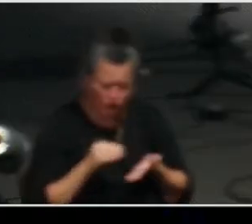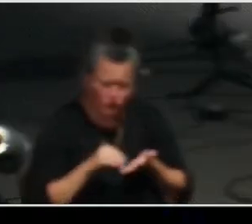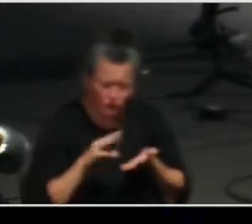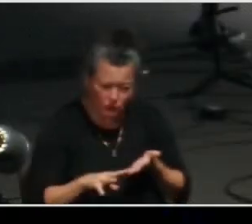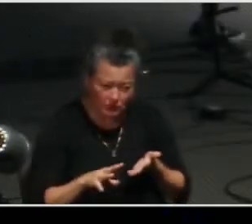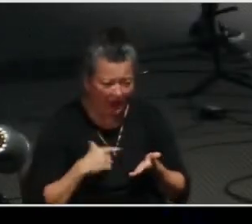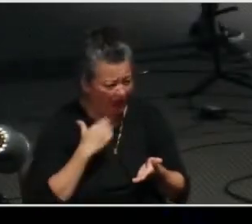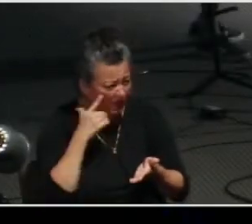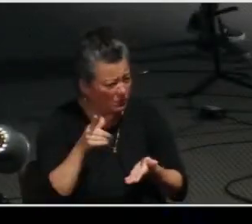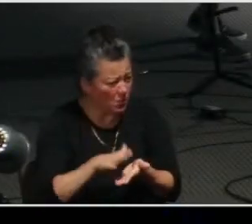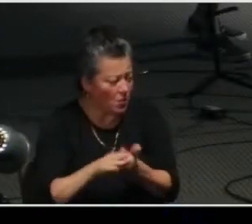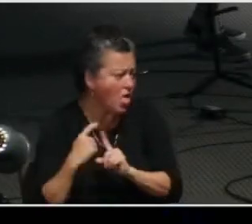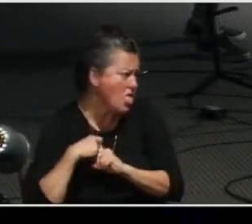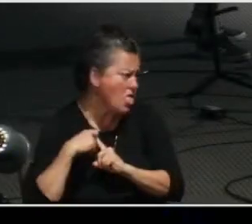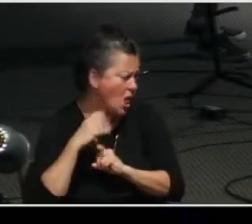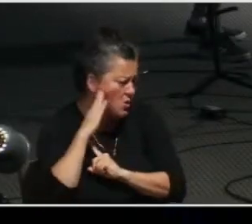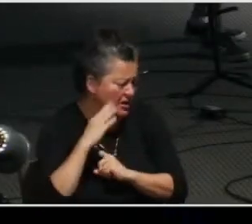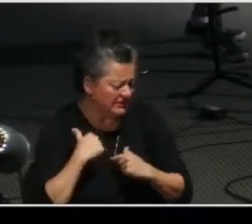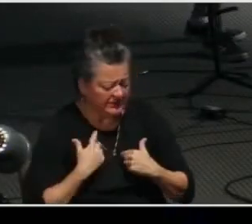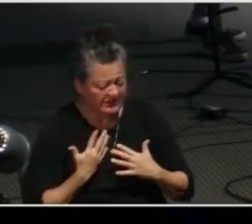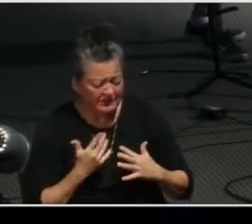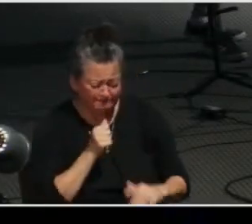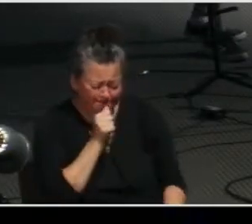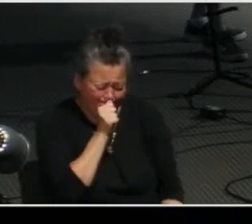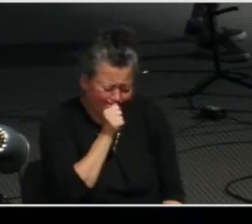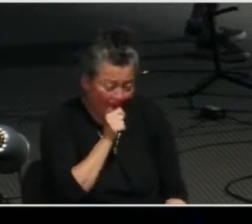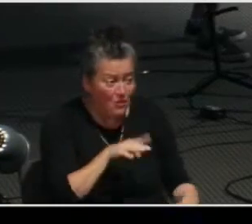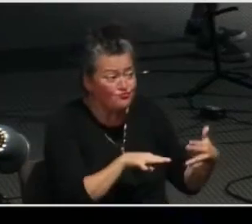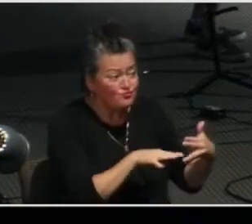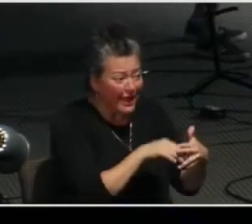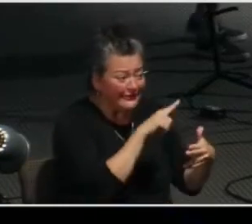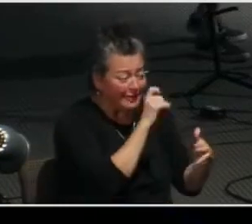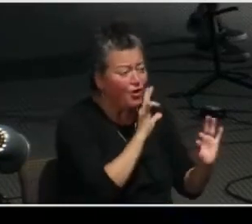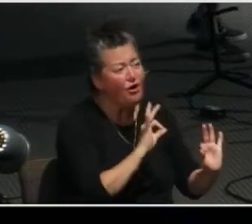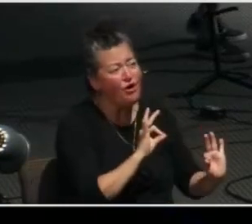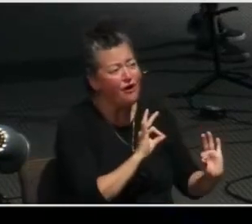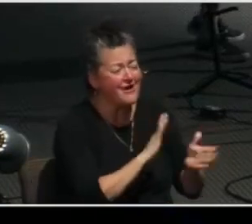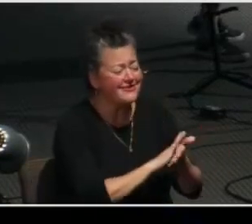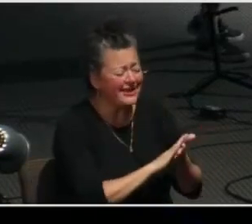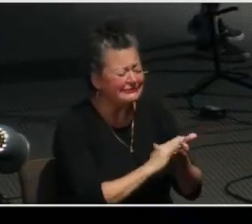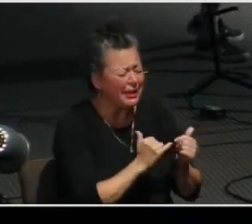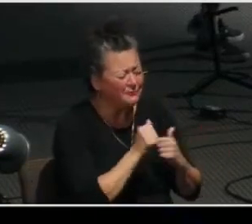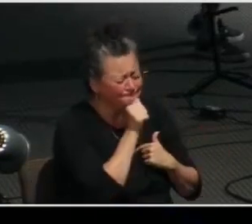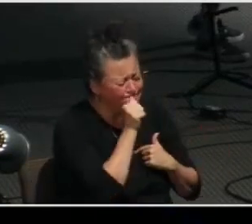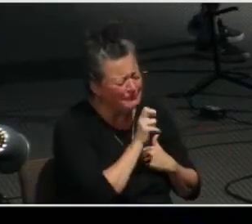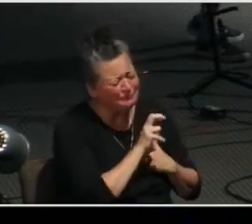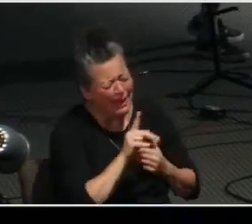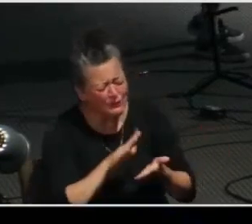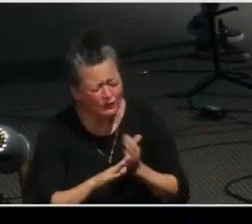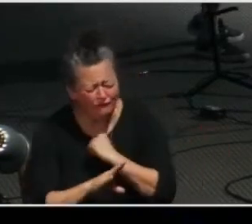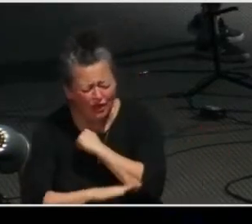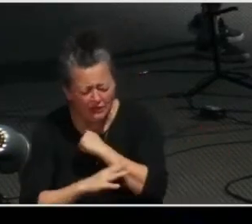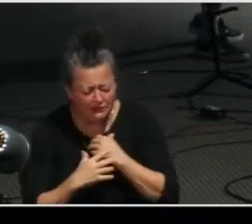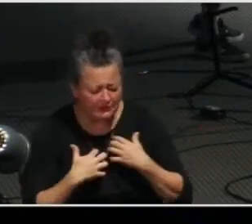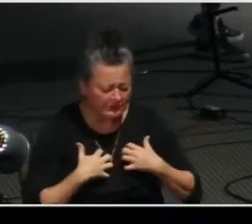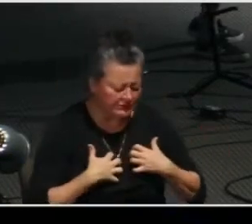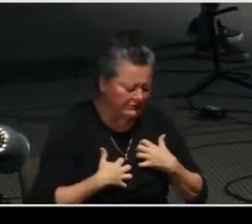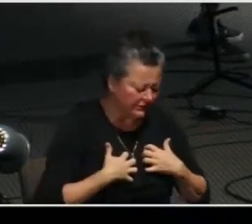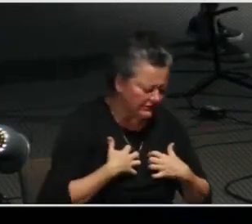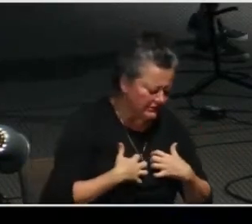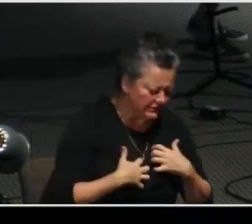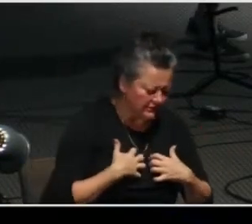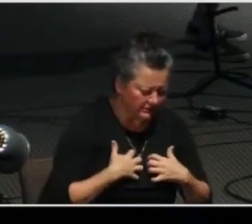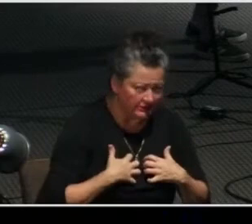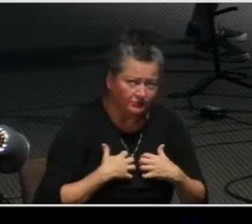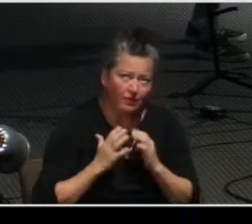to suffer unjustly while entrusting our oppressor to the one who judges justly.